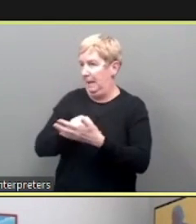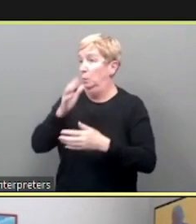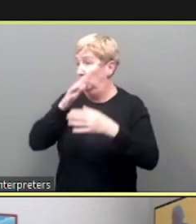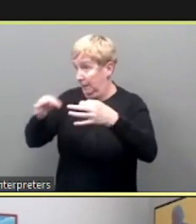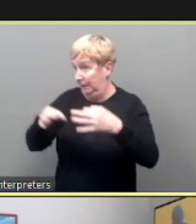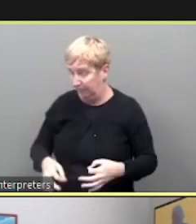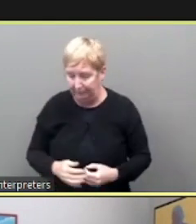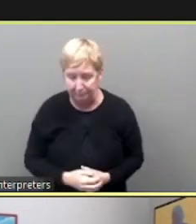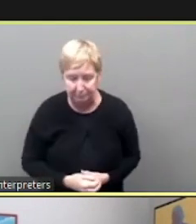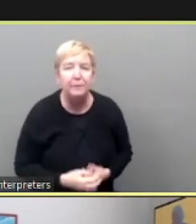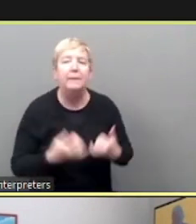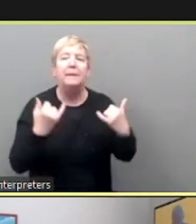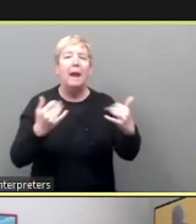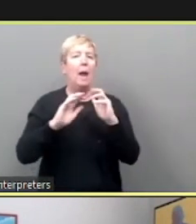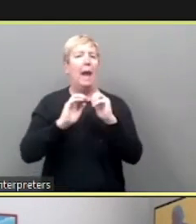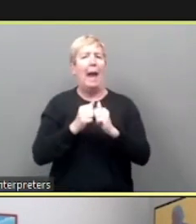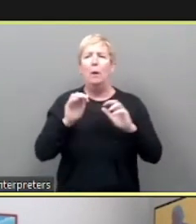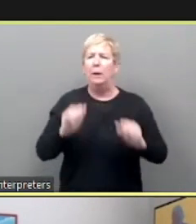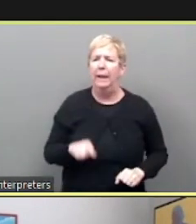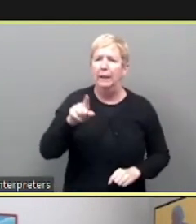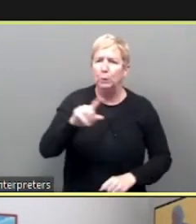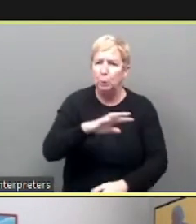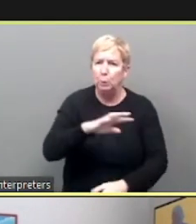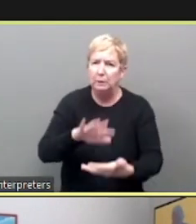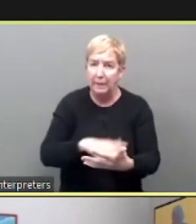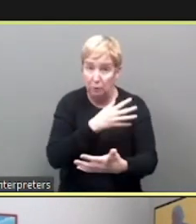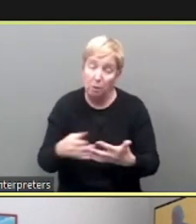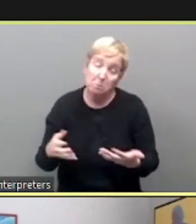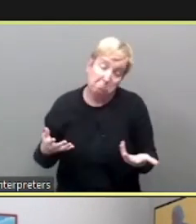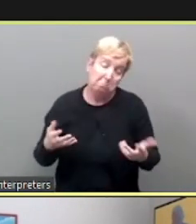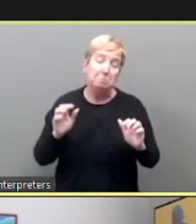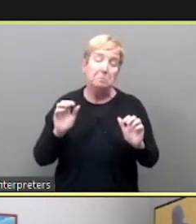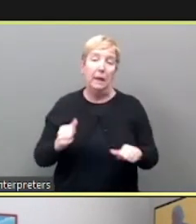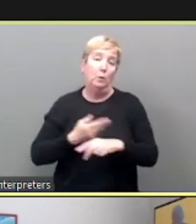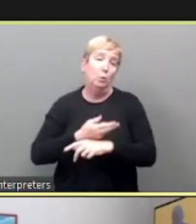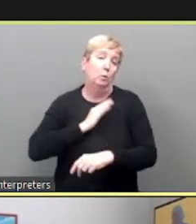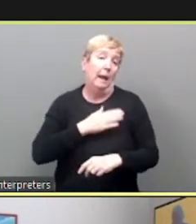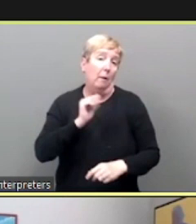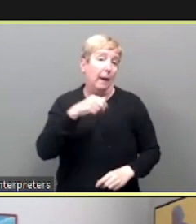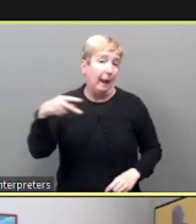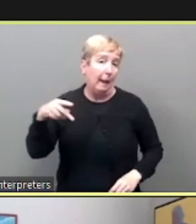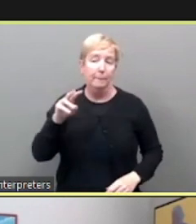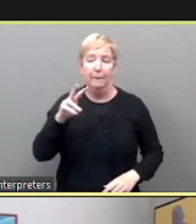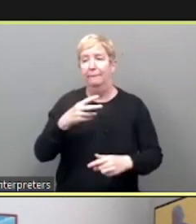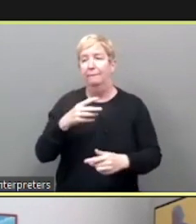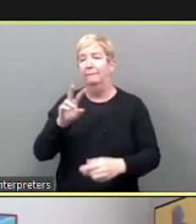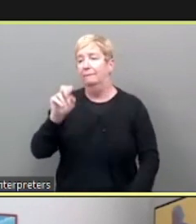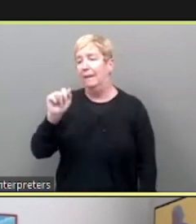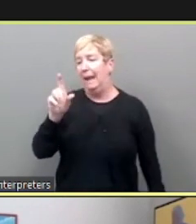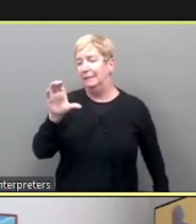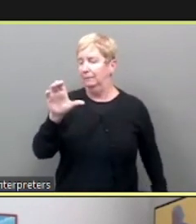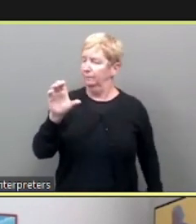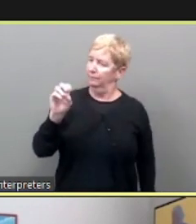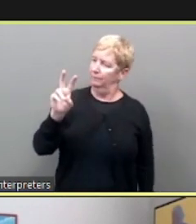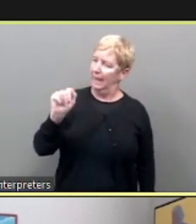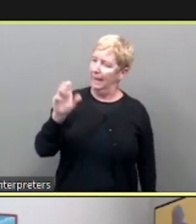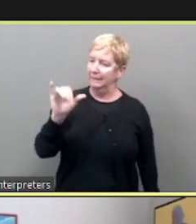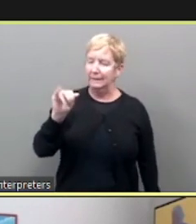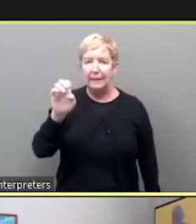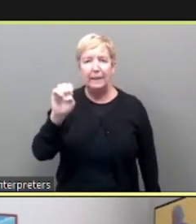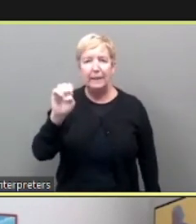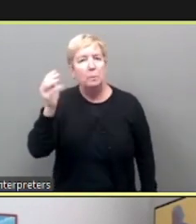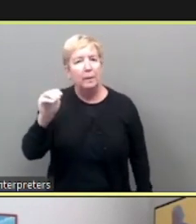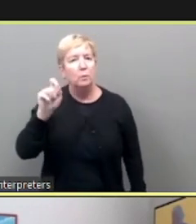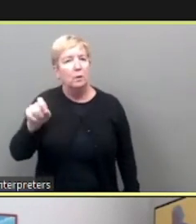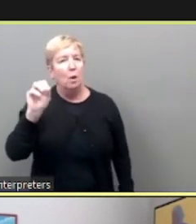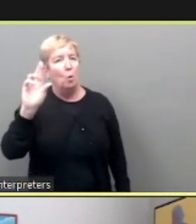how you schedule your appointment. Of course, you can use our app, which is vaccinenewmexico.org, but also you can ask your provider